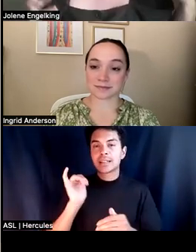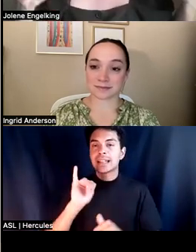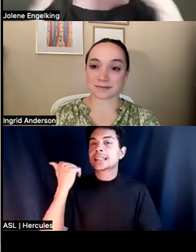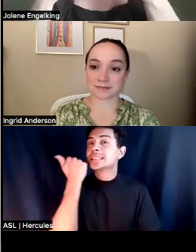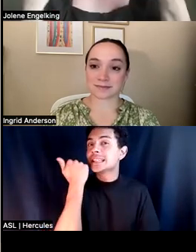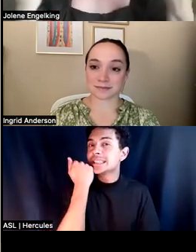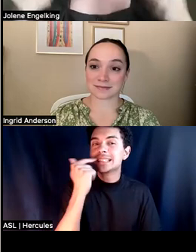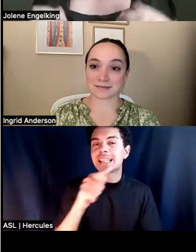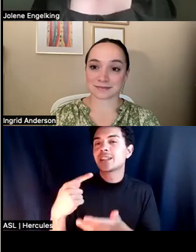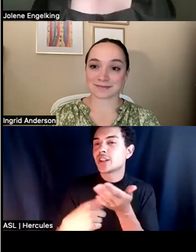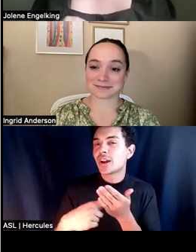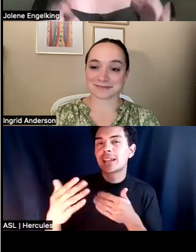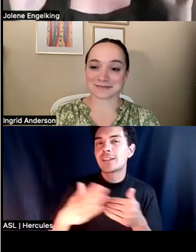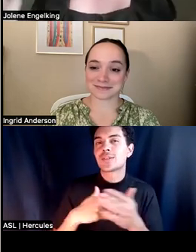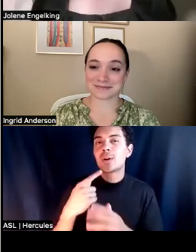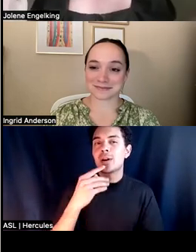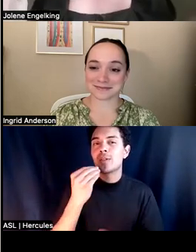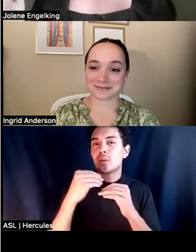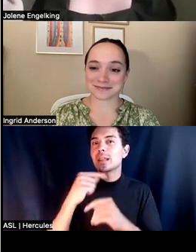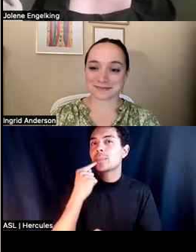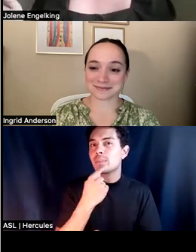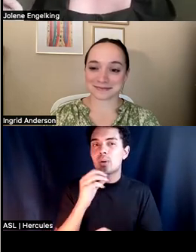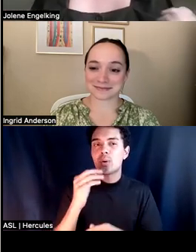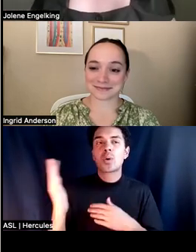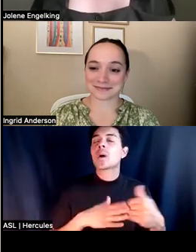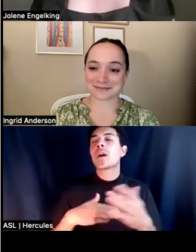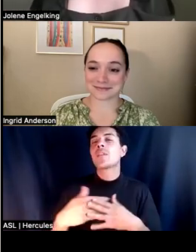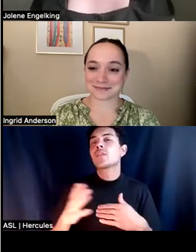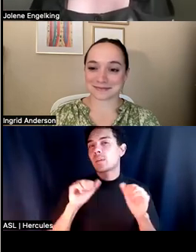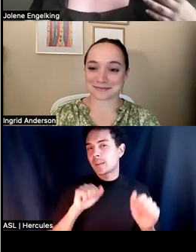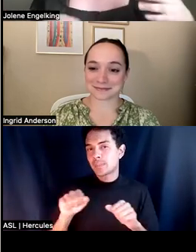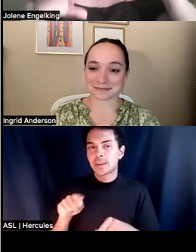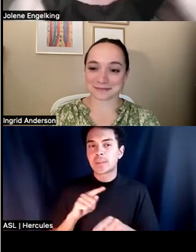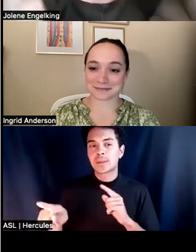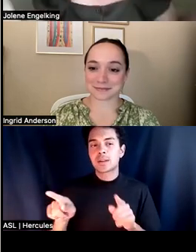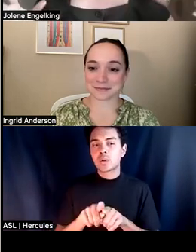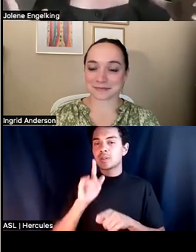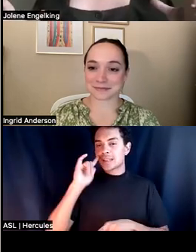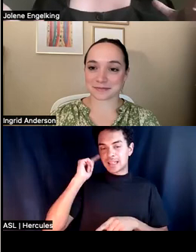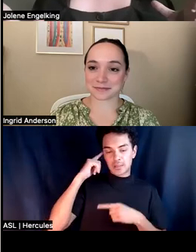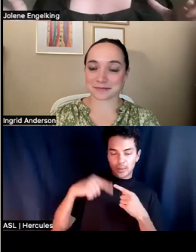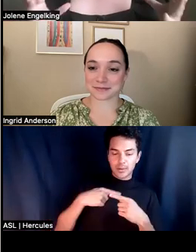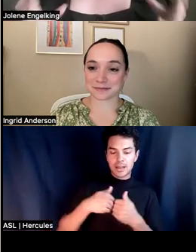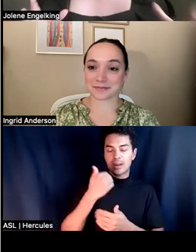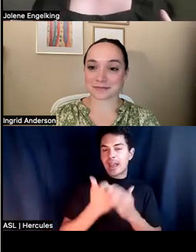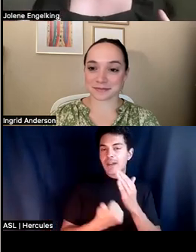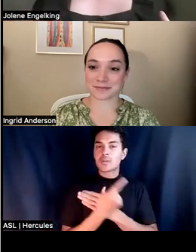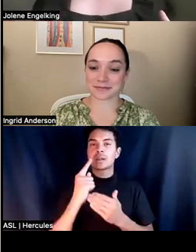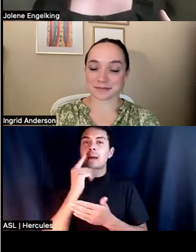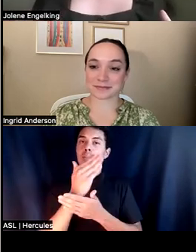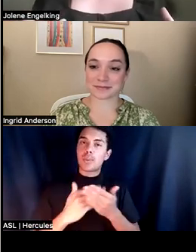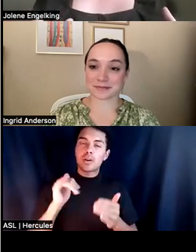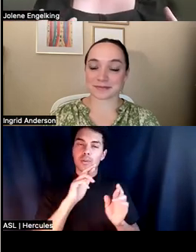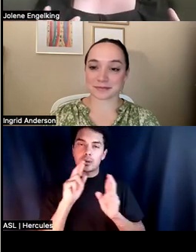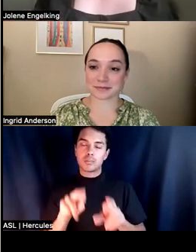and they talk, even though there's hands in their mouth, or wherever it may be. But really thinking about how everybody is part of that